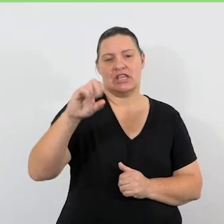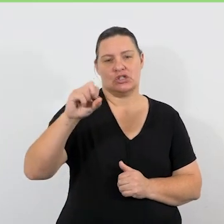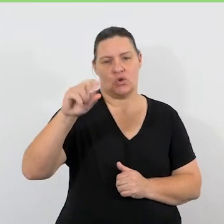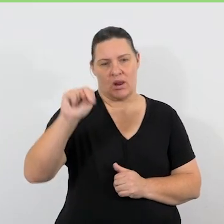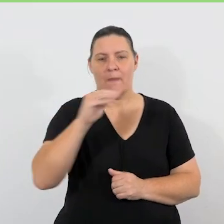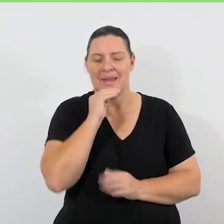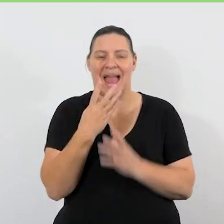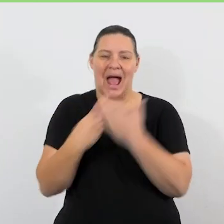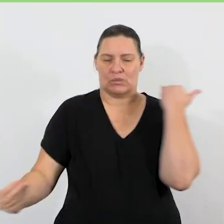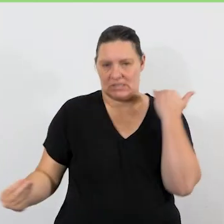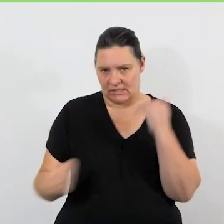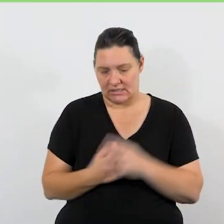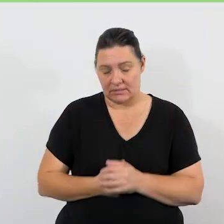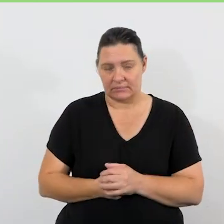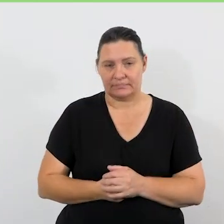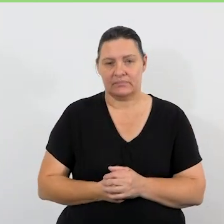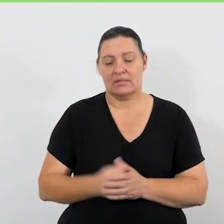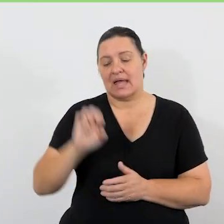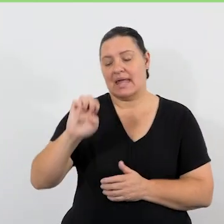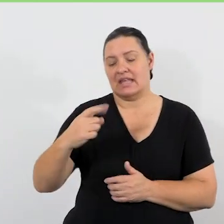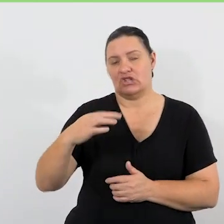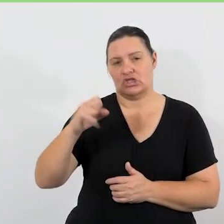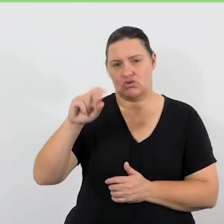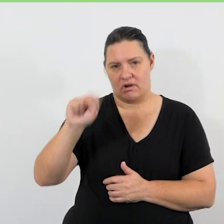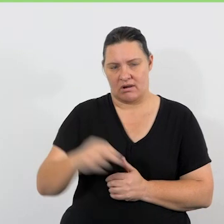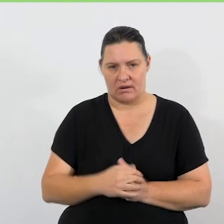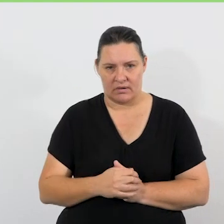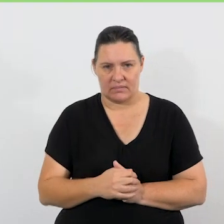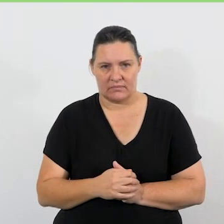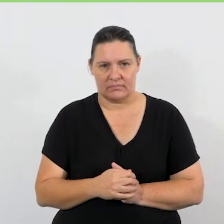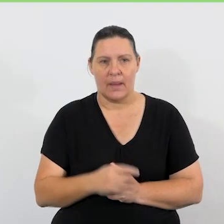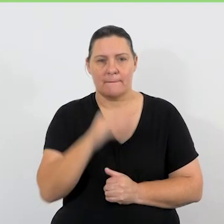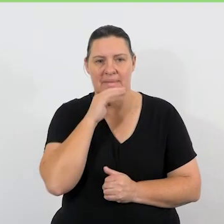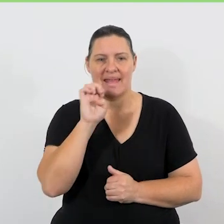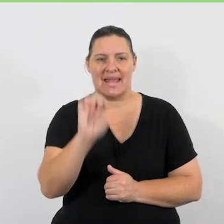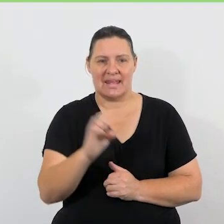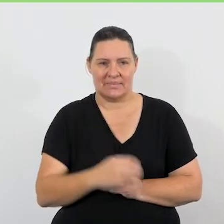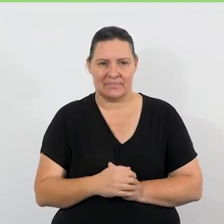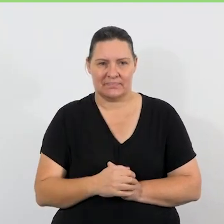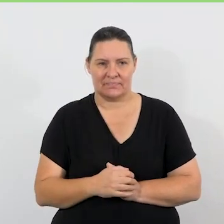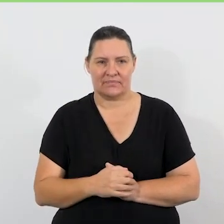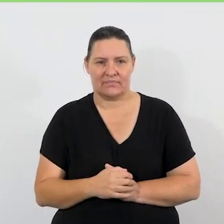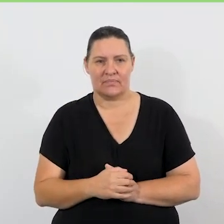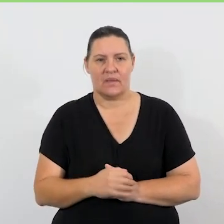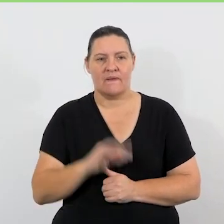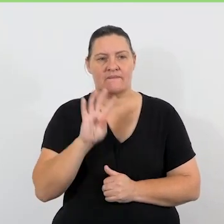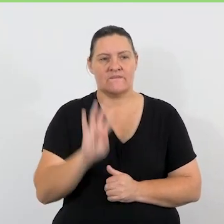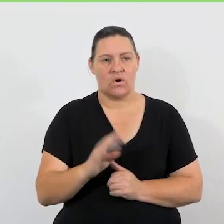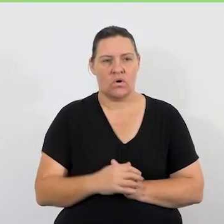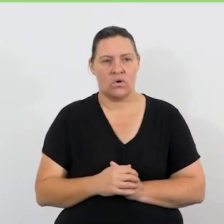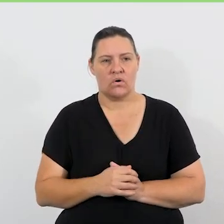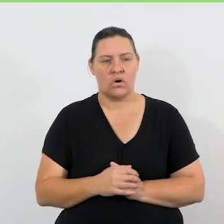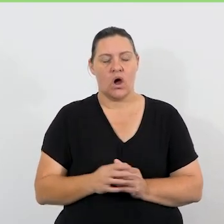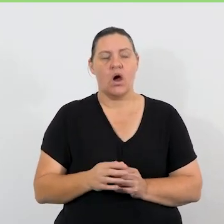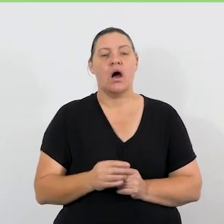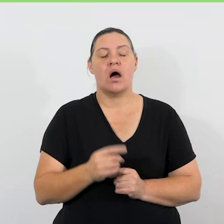egestion. So the correct answer for number 3 is E. Now we are going to move on to number 4,